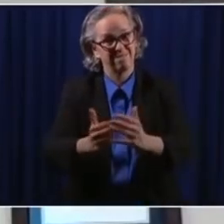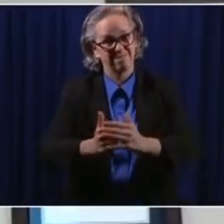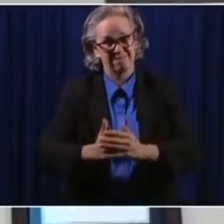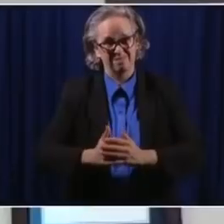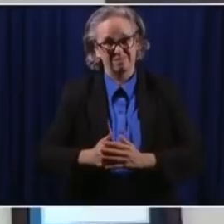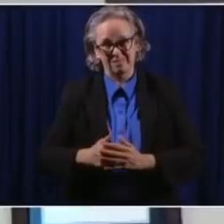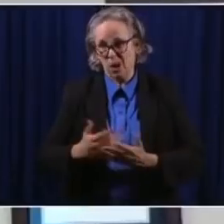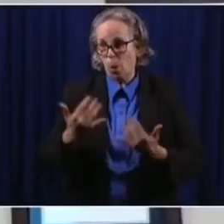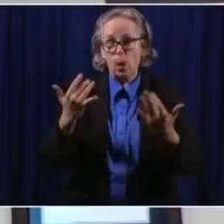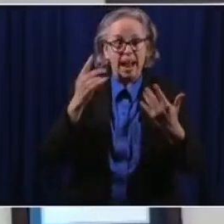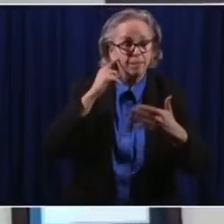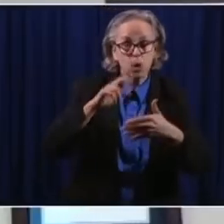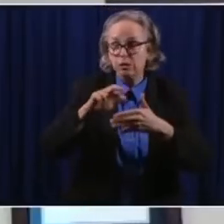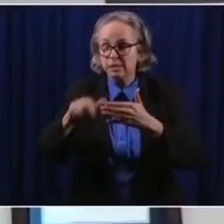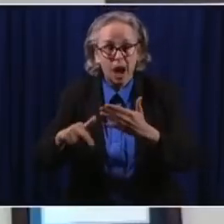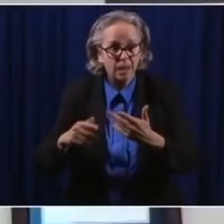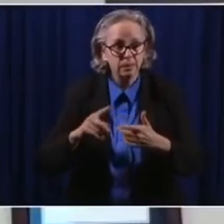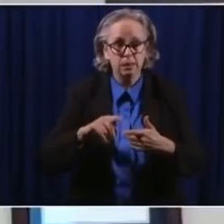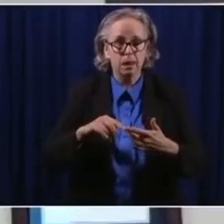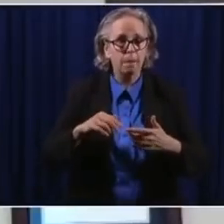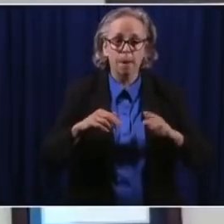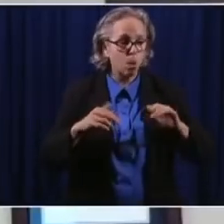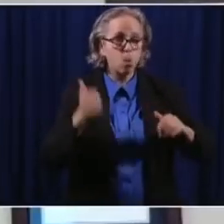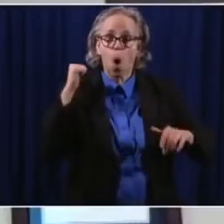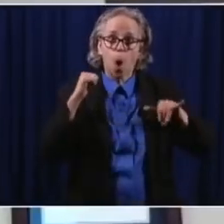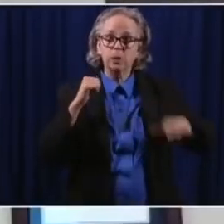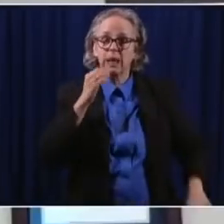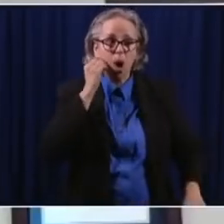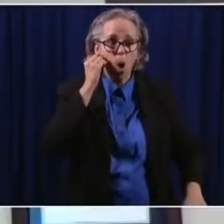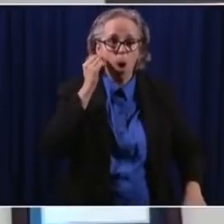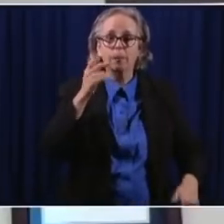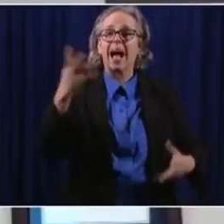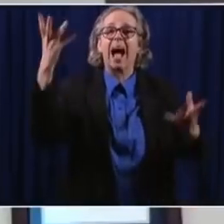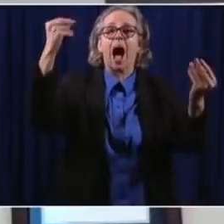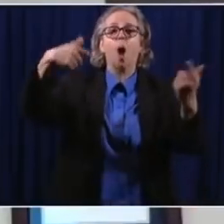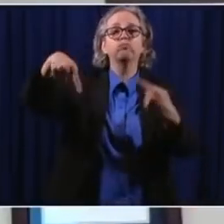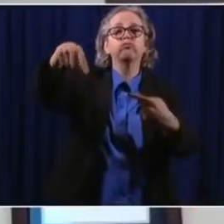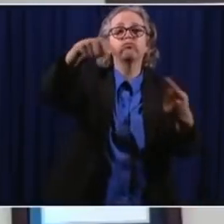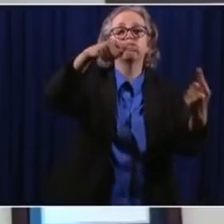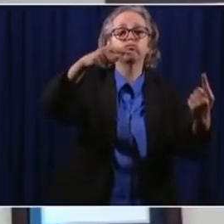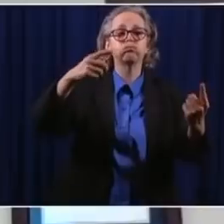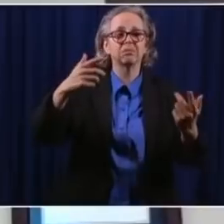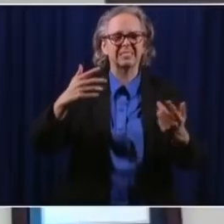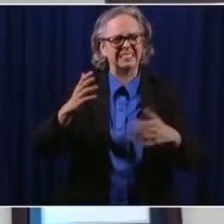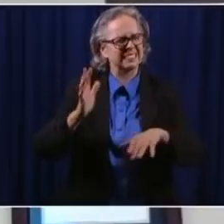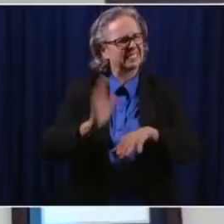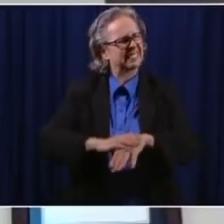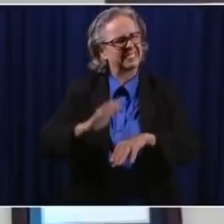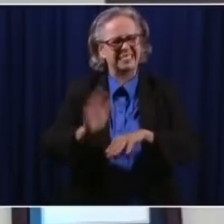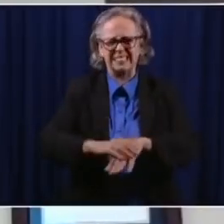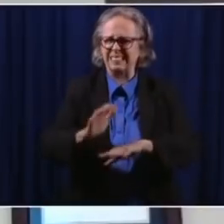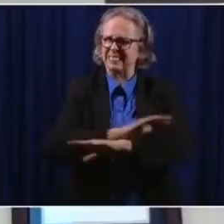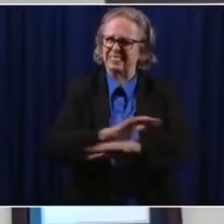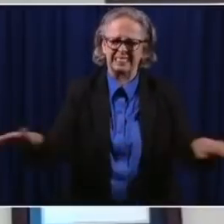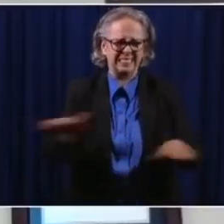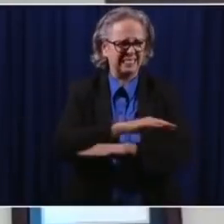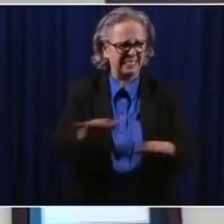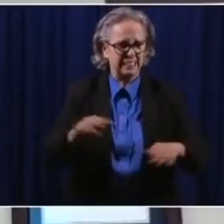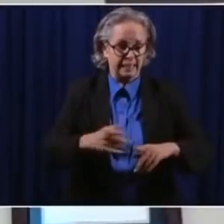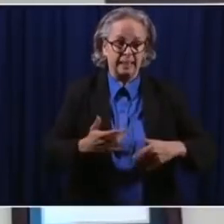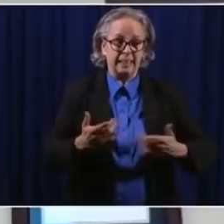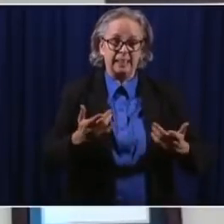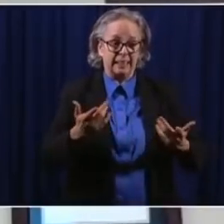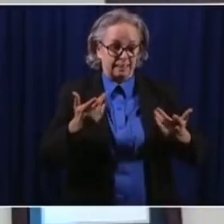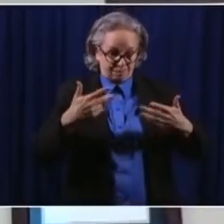come back. So we really need people, if you are waiting for your test results to come back, truly staying